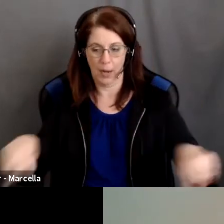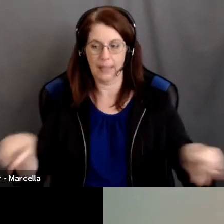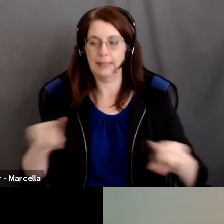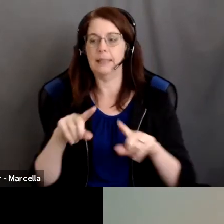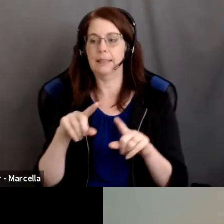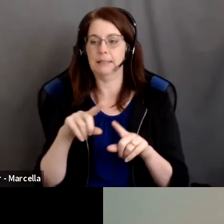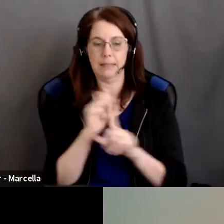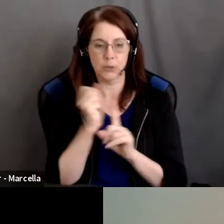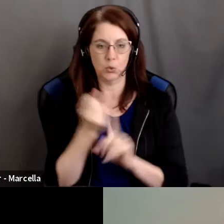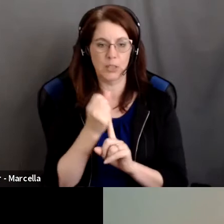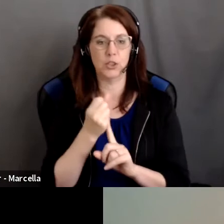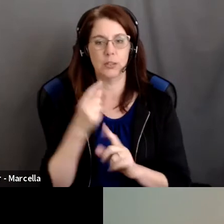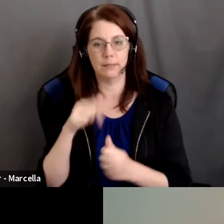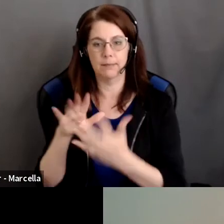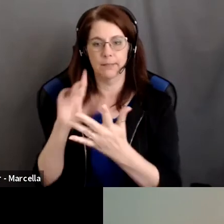diverse population,